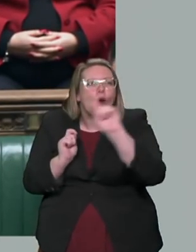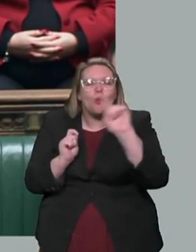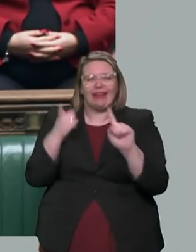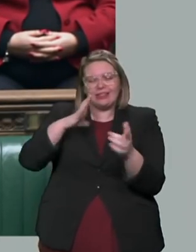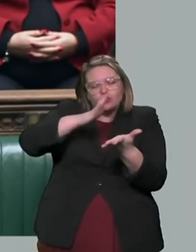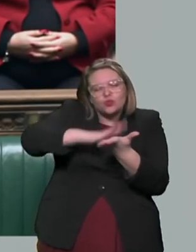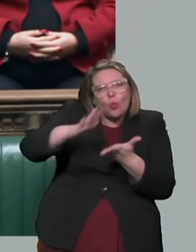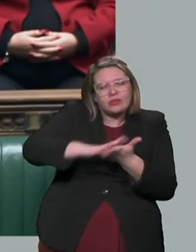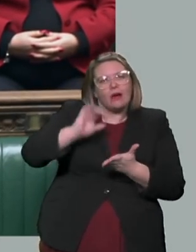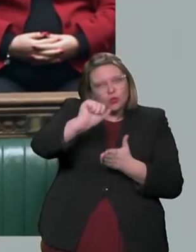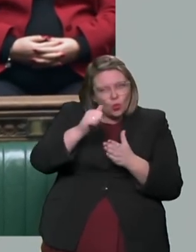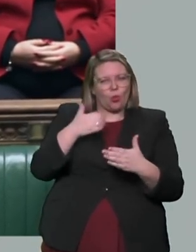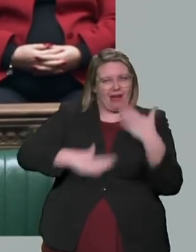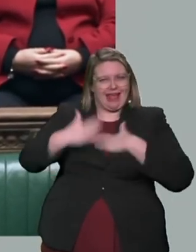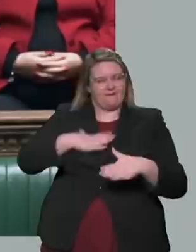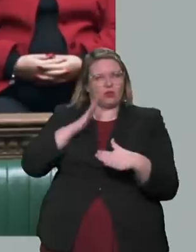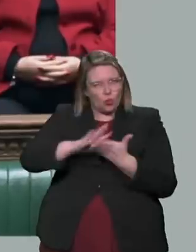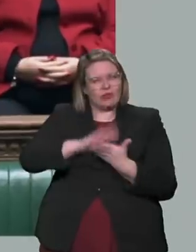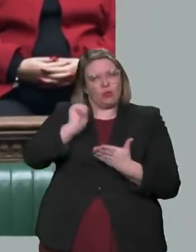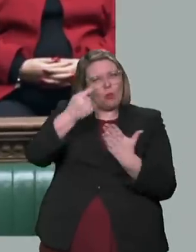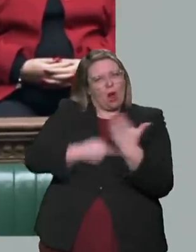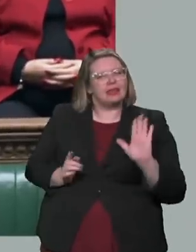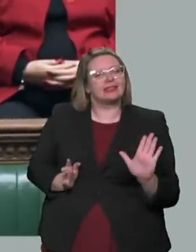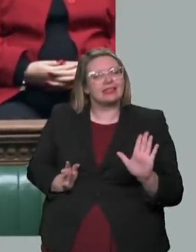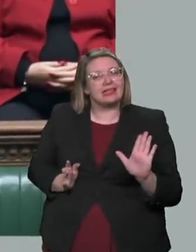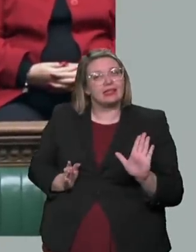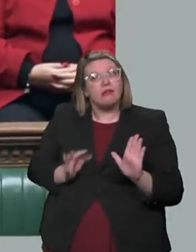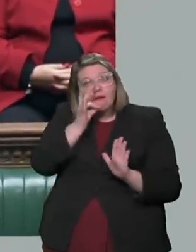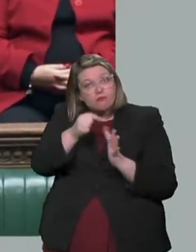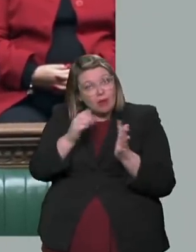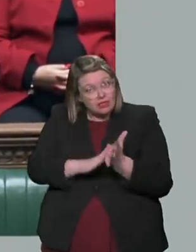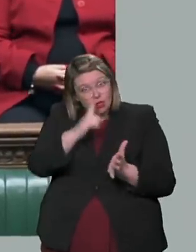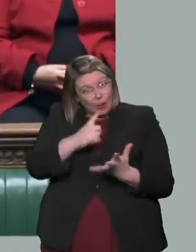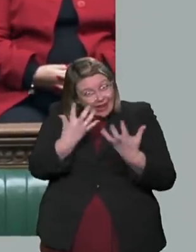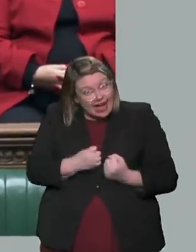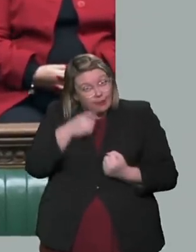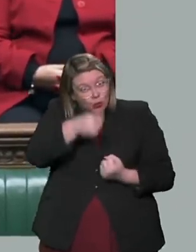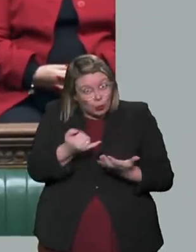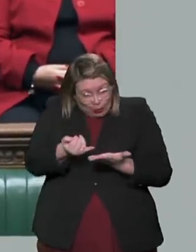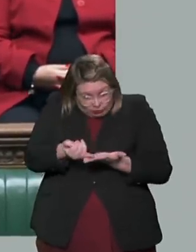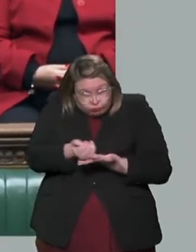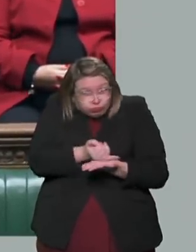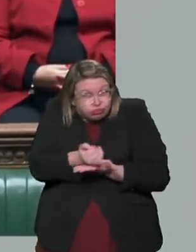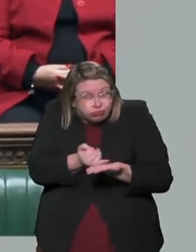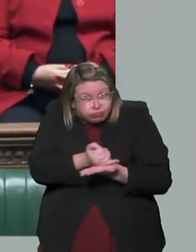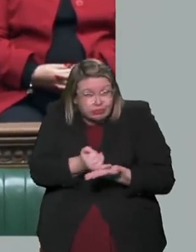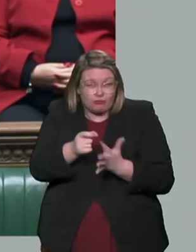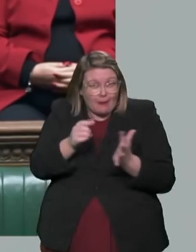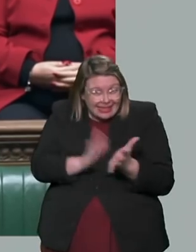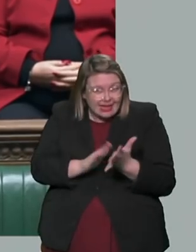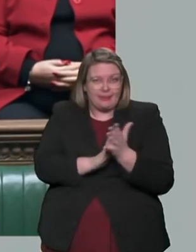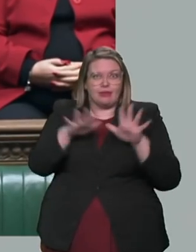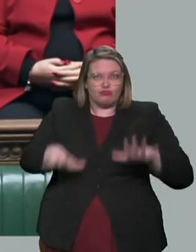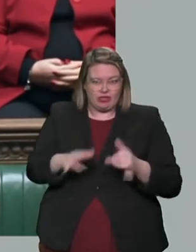up on your act. Does he accept his incompetence is taking our country